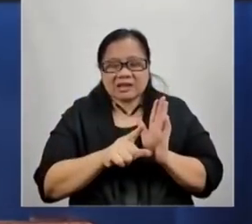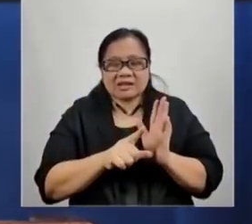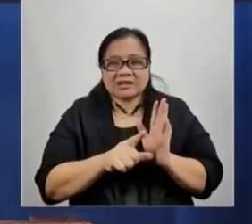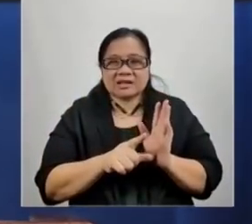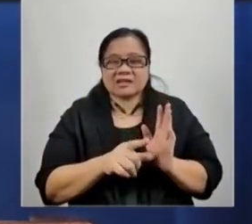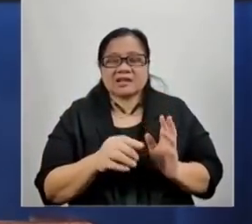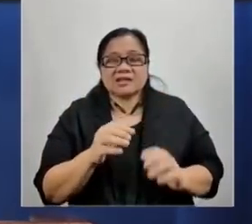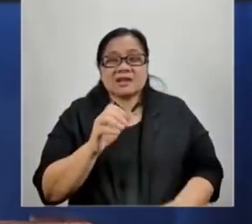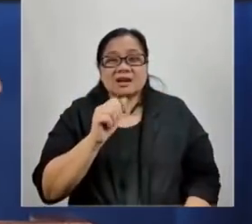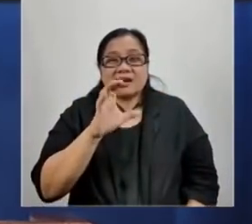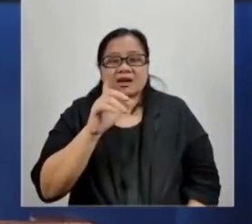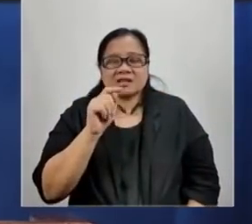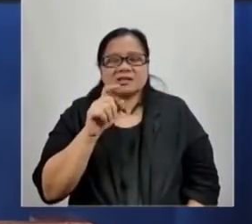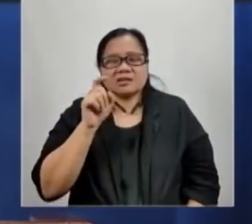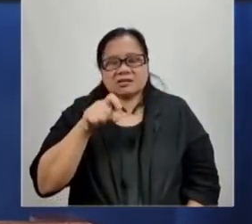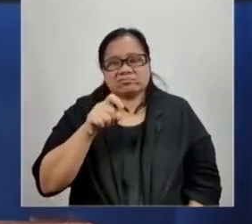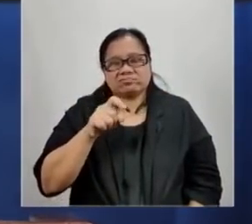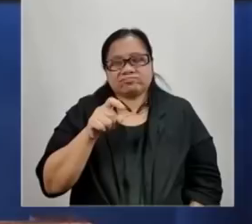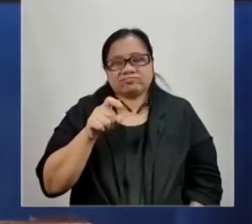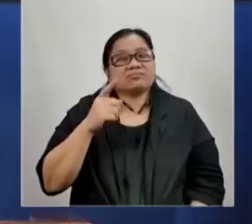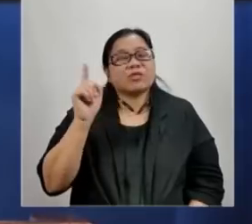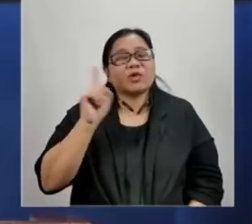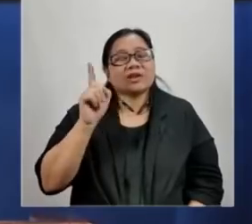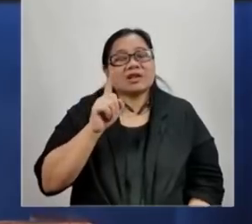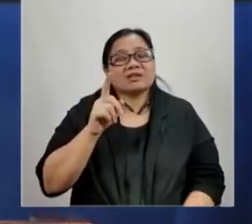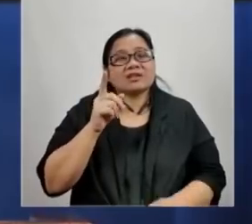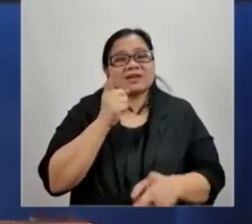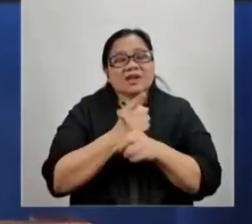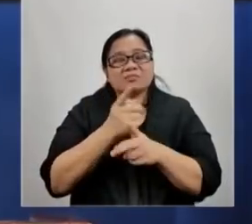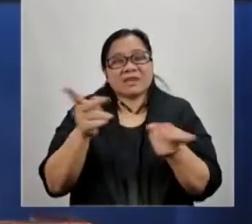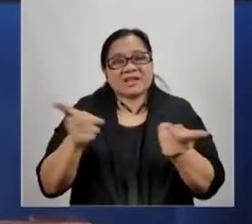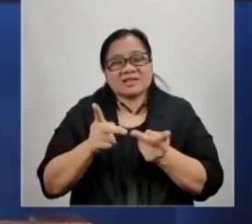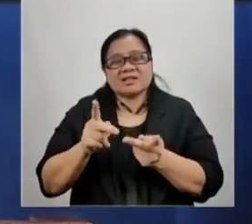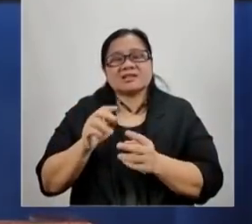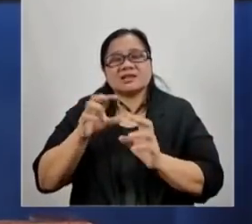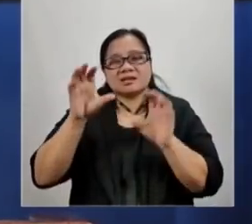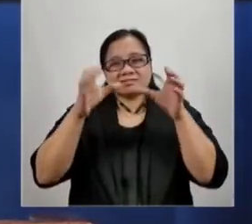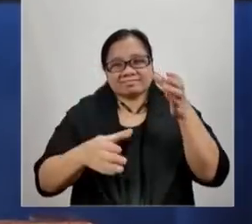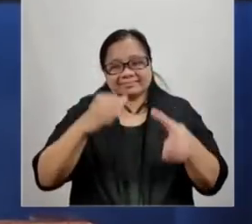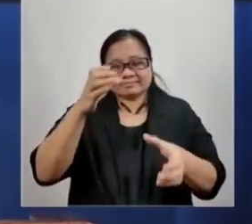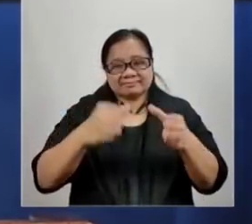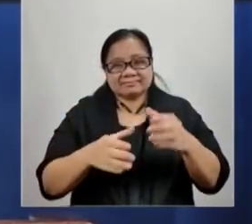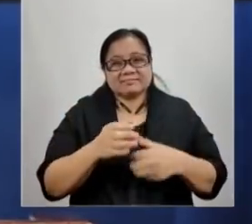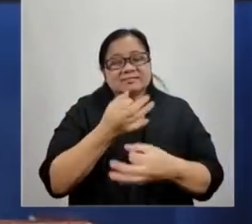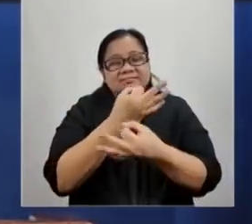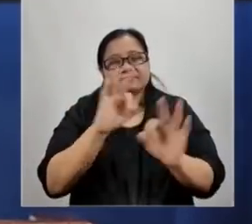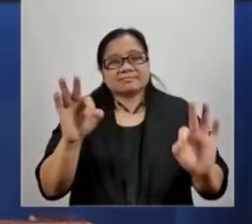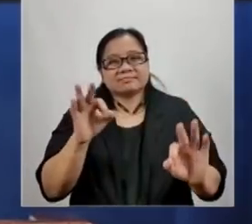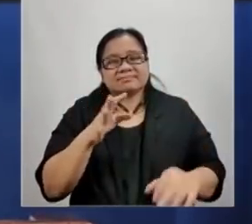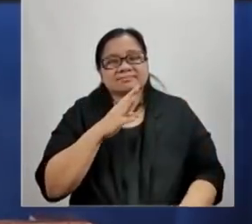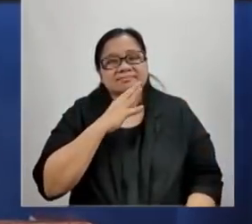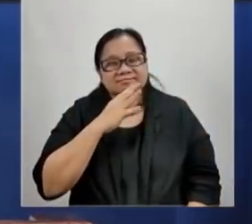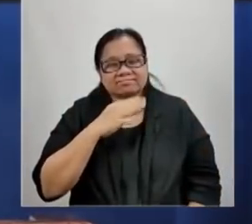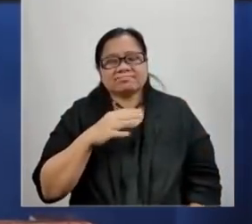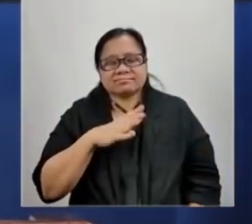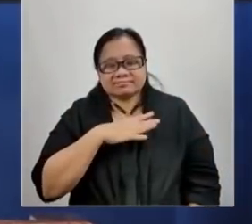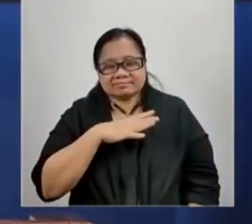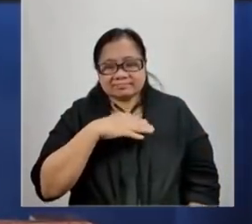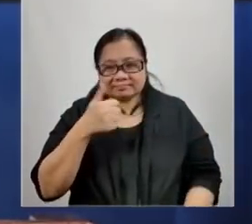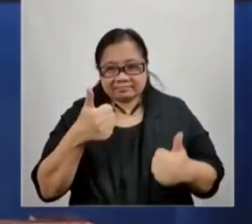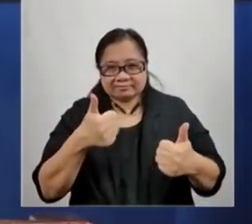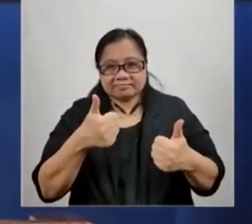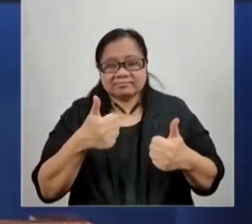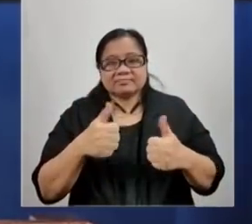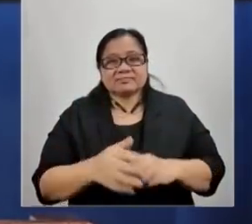courts. So that's our only reaction here. The freedom of speech is prevalent in this country. It's guaranteed by the